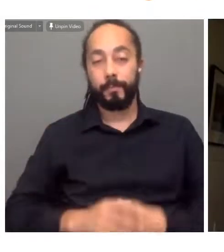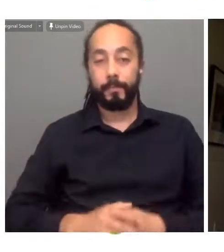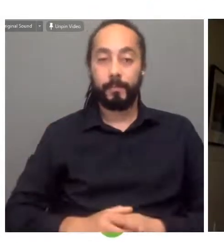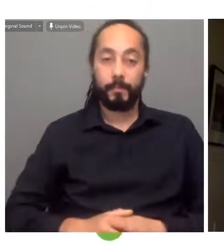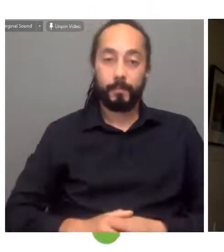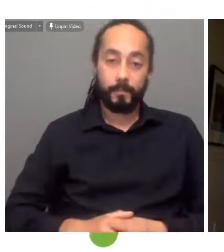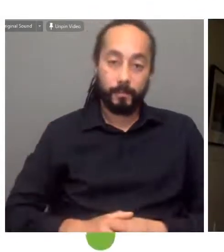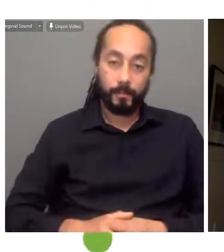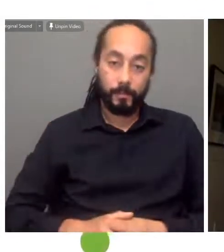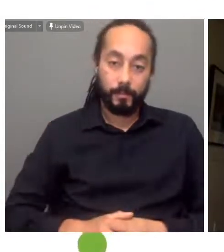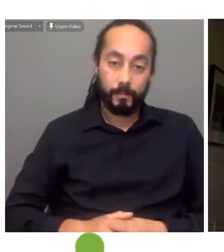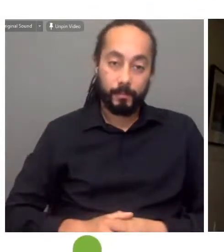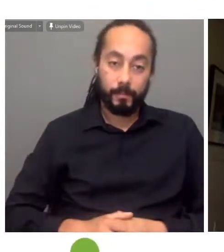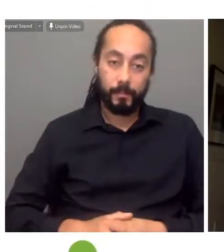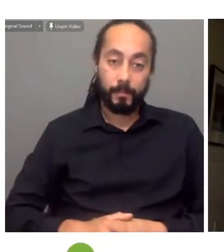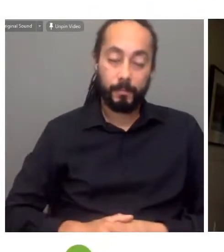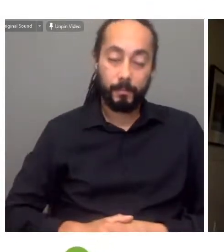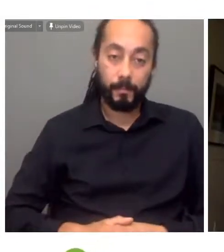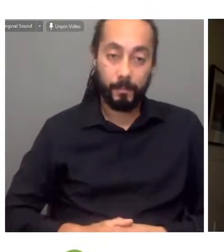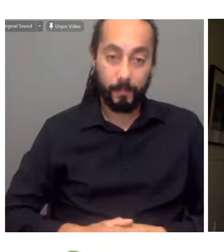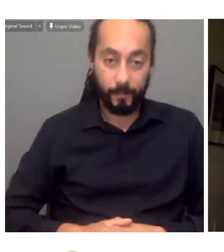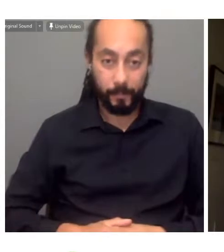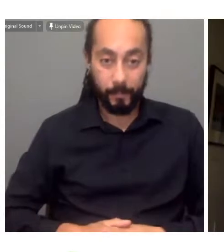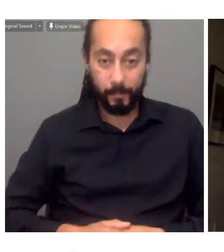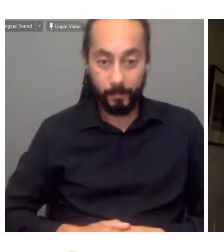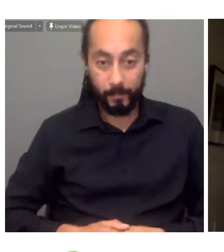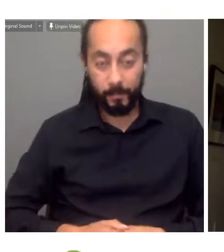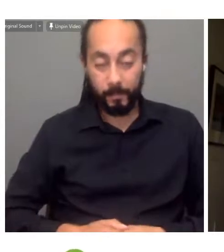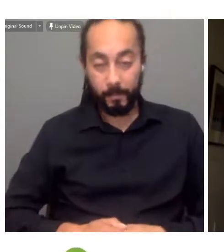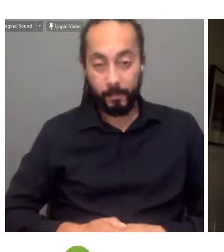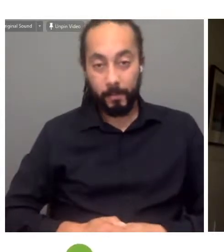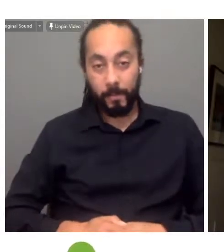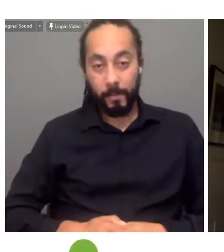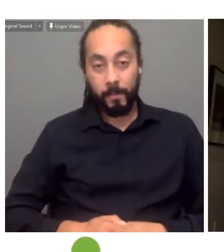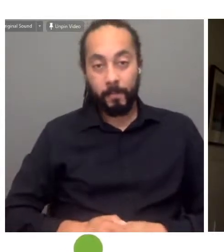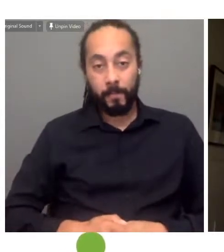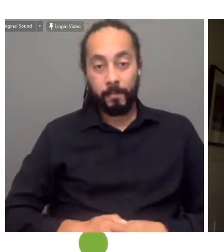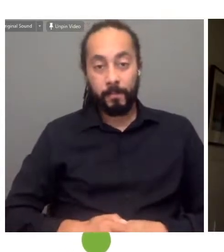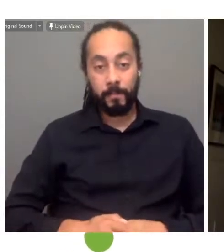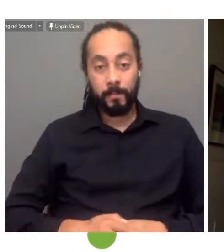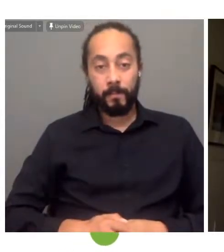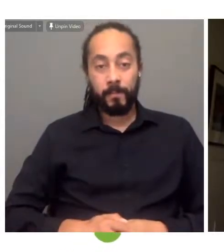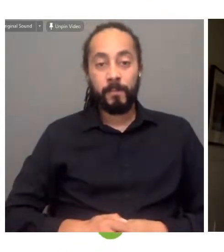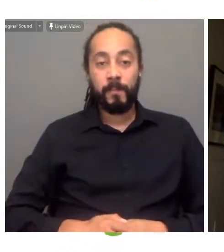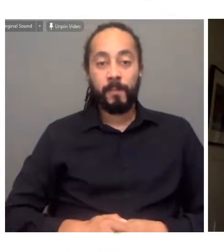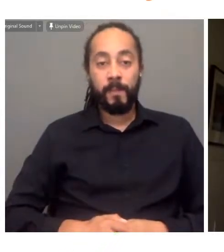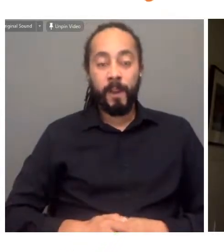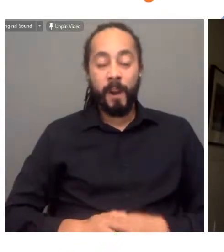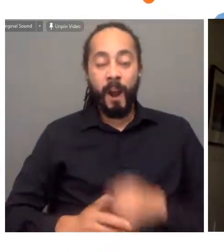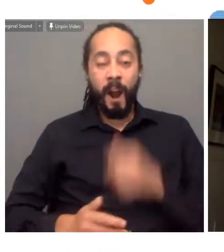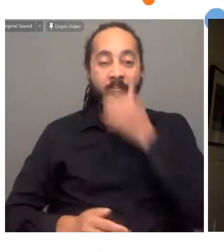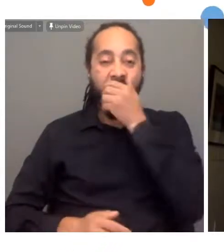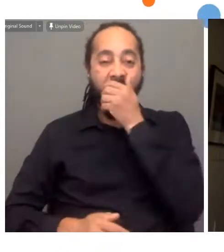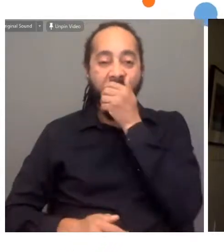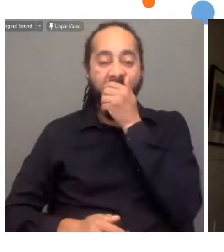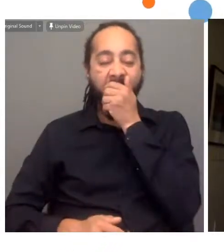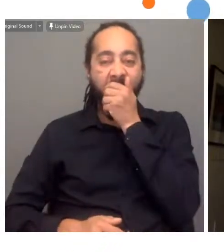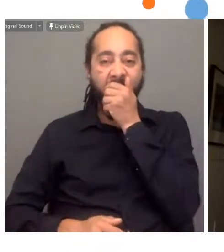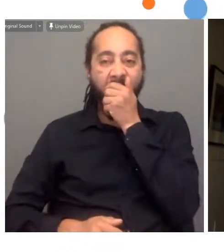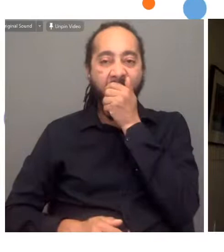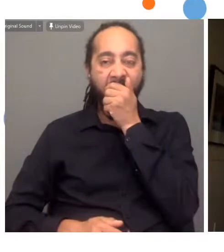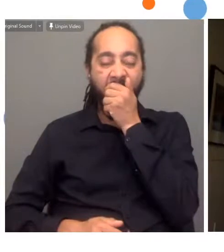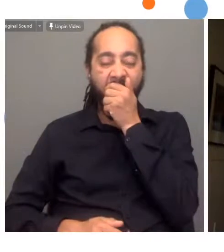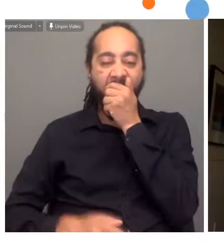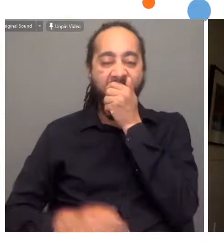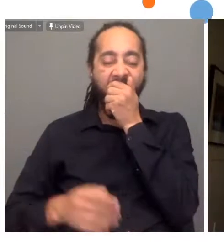hello, Minister. It's a pleasure to speak with you. The questions that I'm responsible